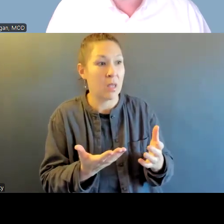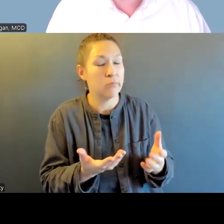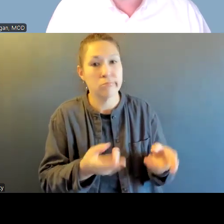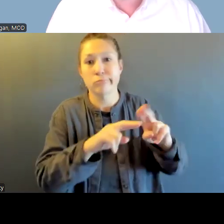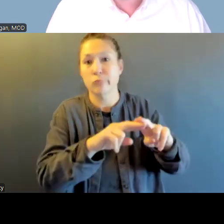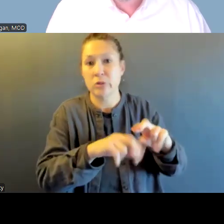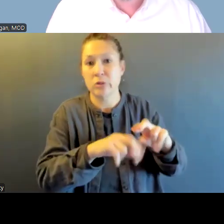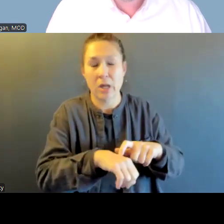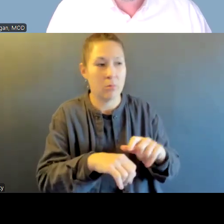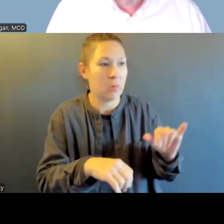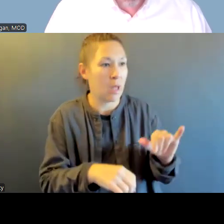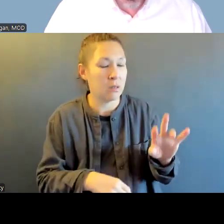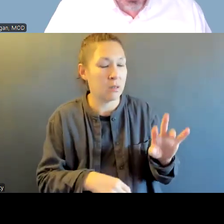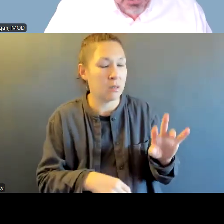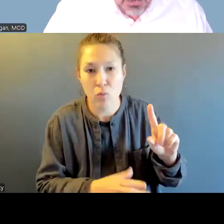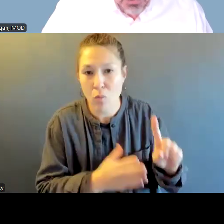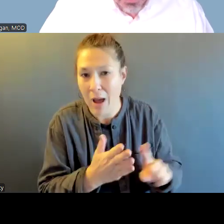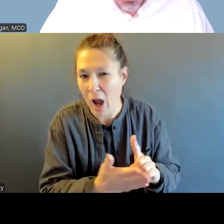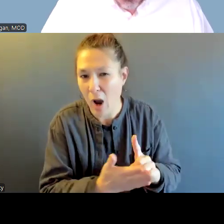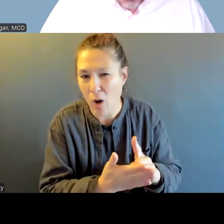hours. Advance notice.